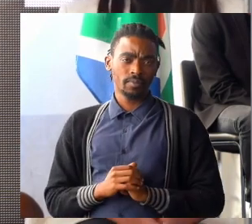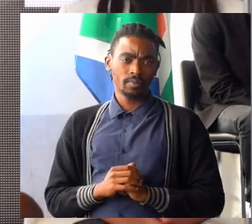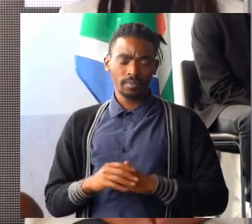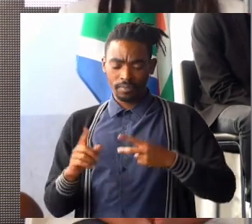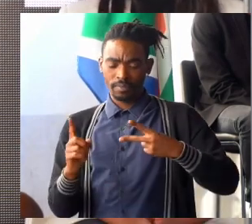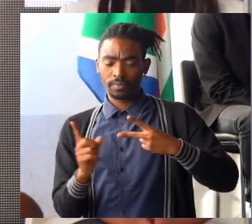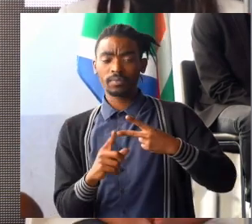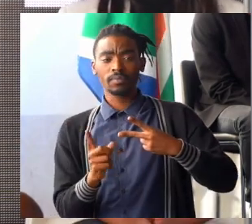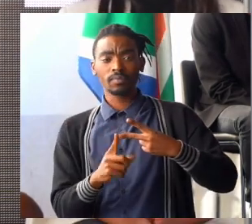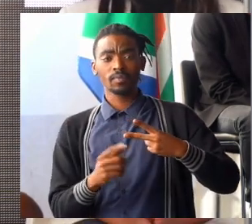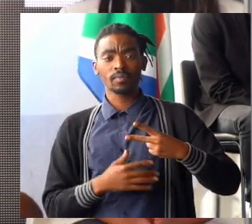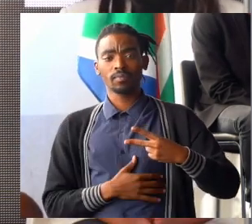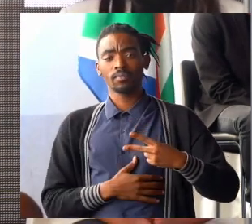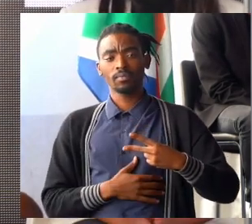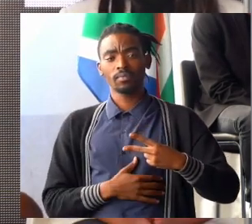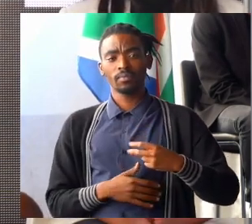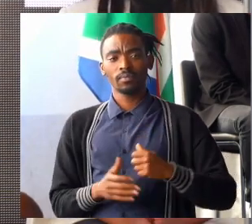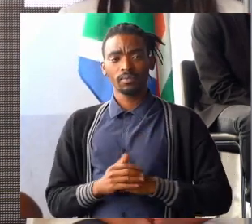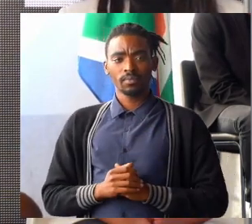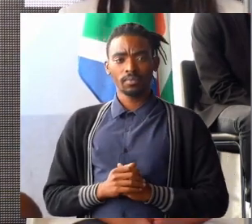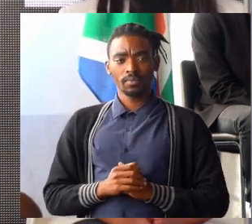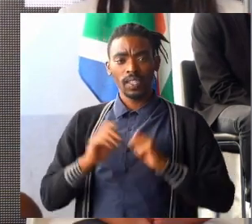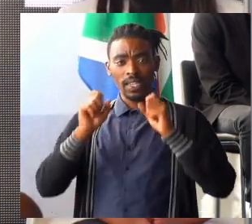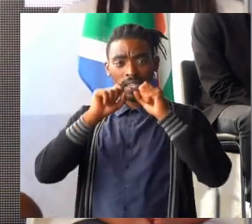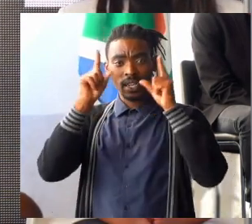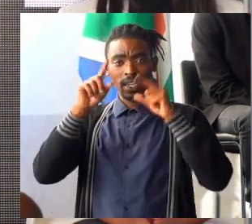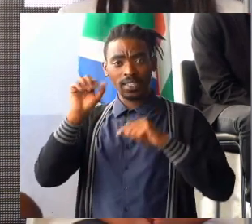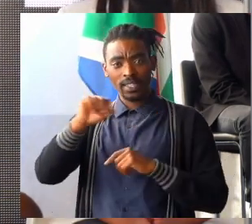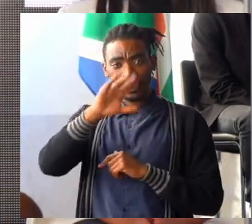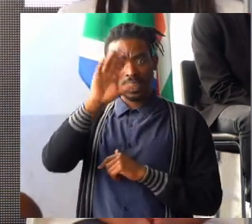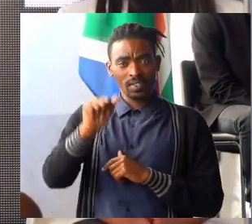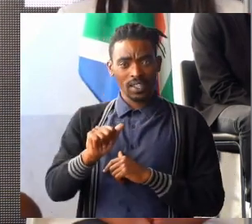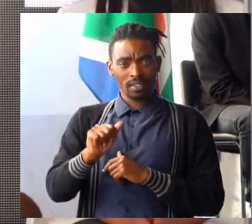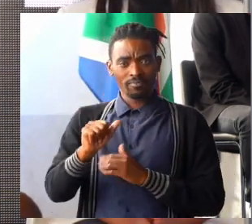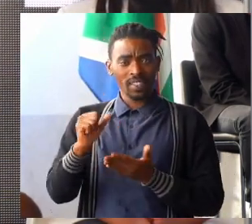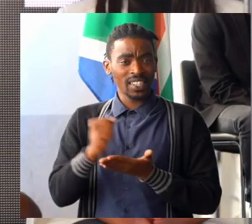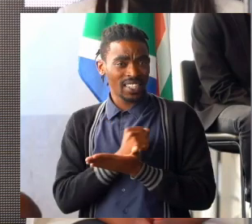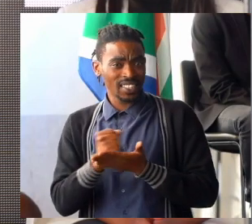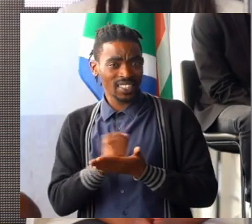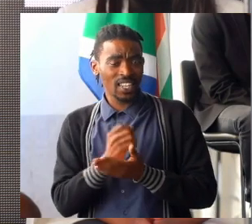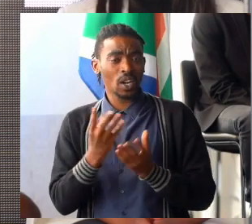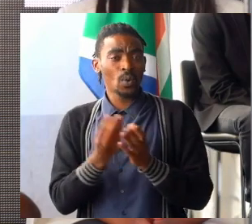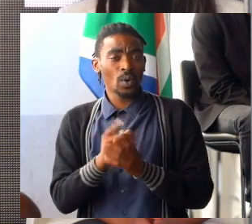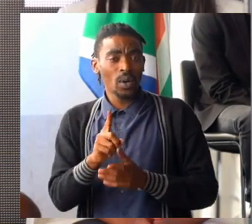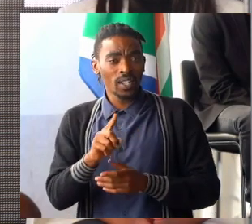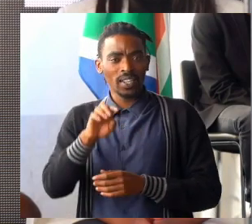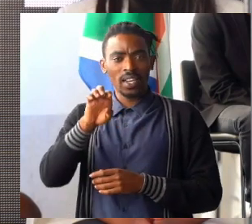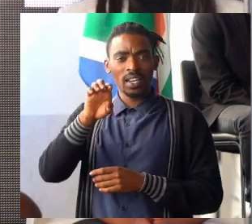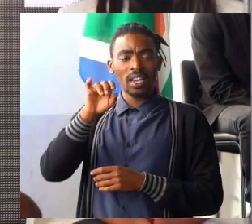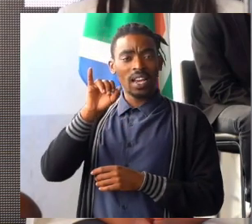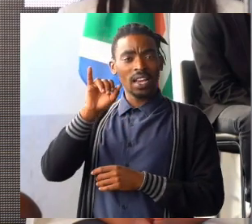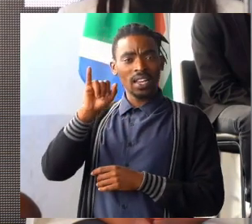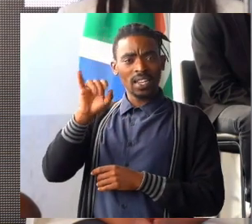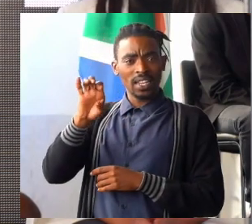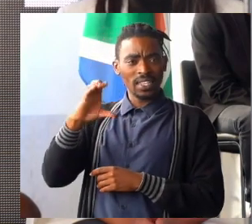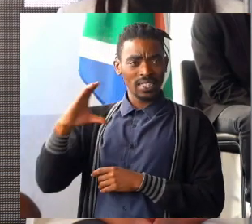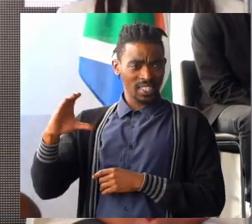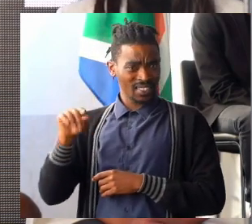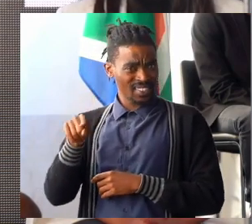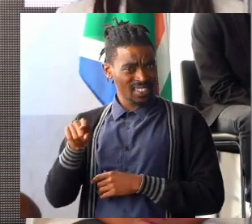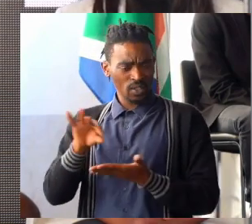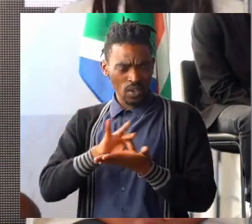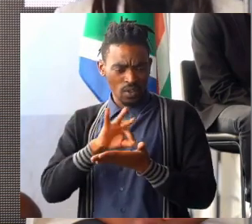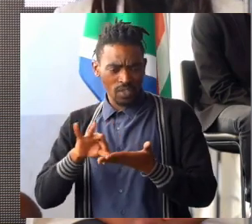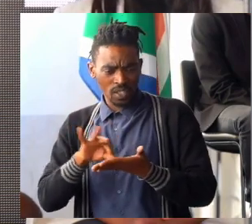Second, Rise Mzansi is registering with the IEC to contest the 2024 elections with a national